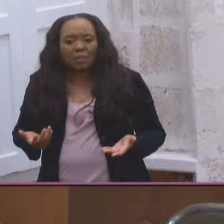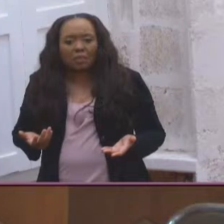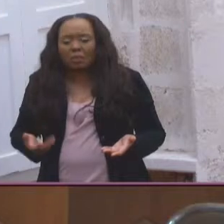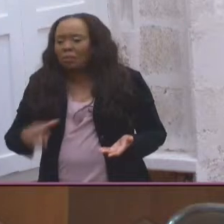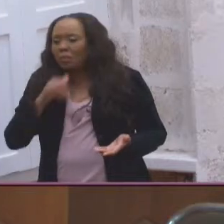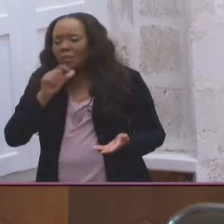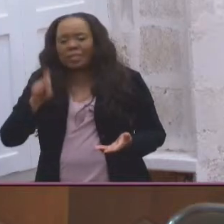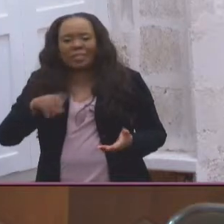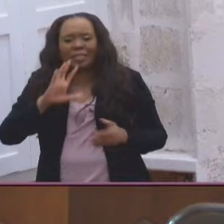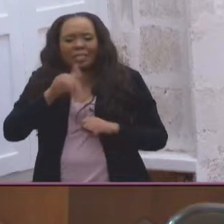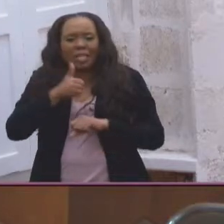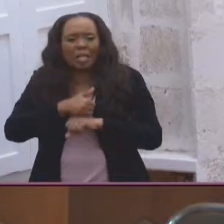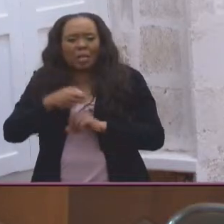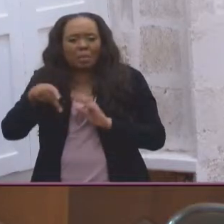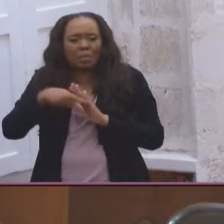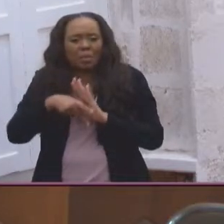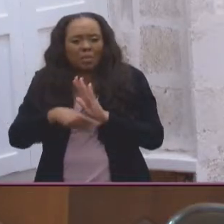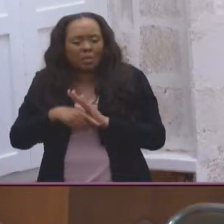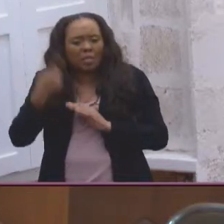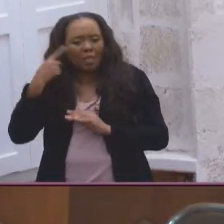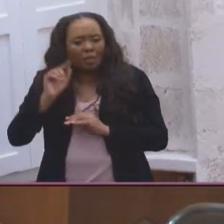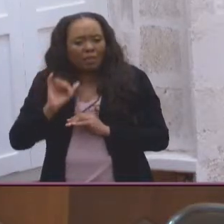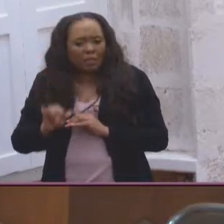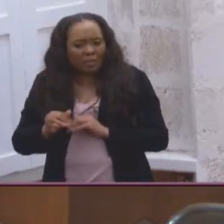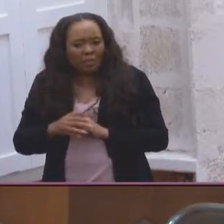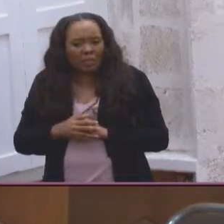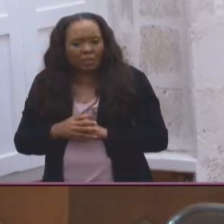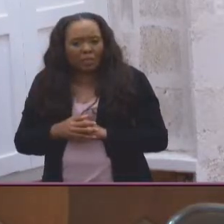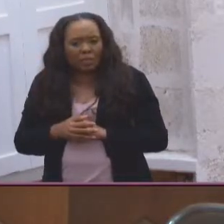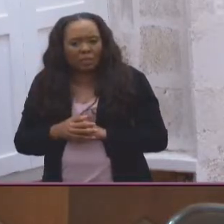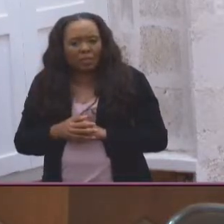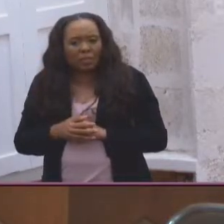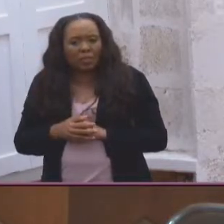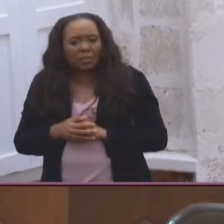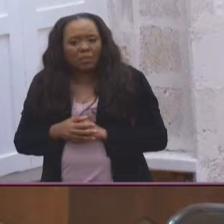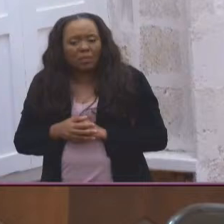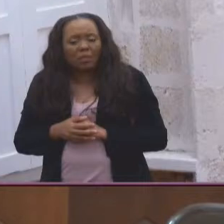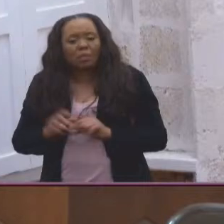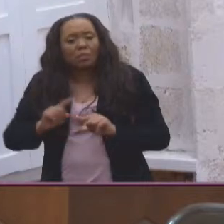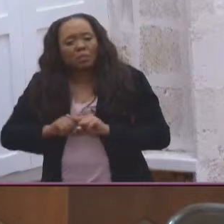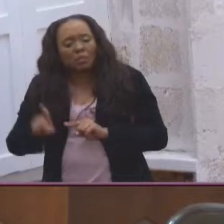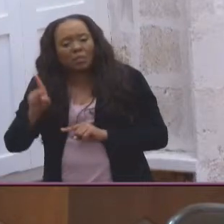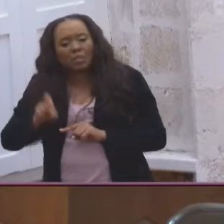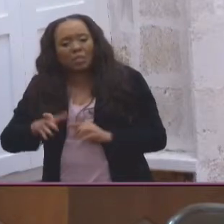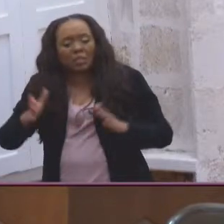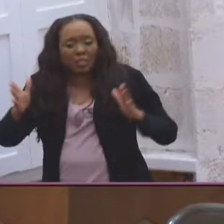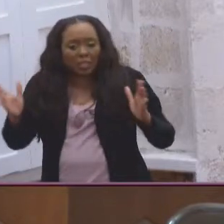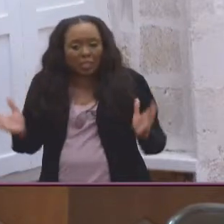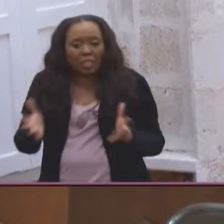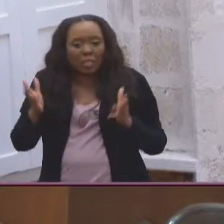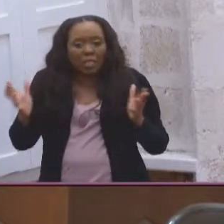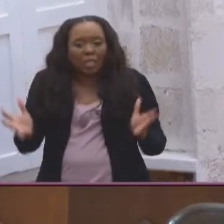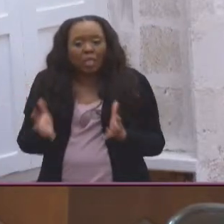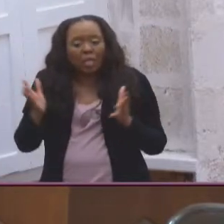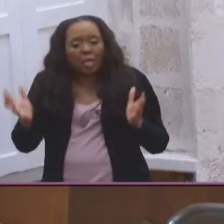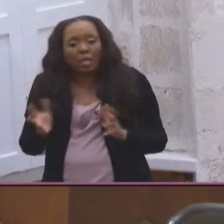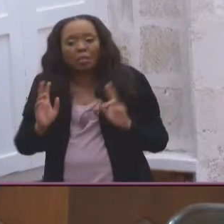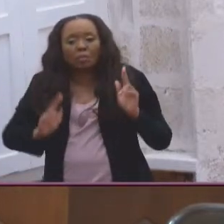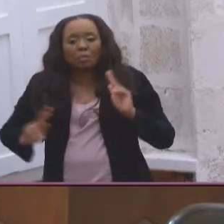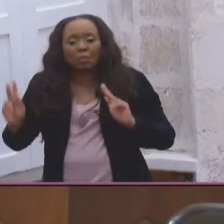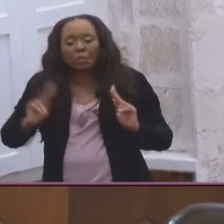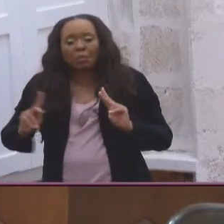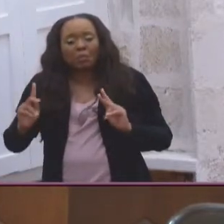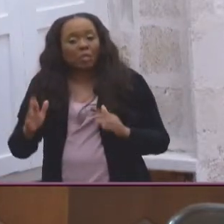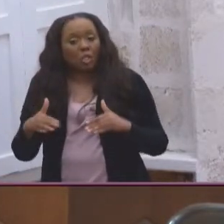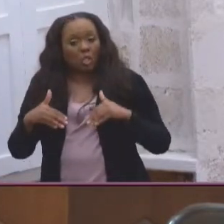because of course there are different societal realities. But we have to encourage as a country or people at the earliest stage of their